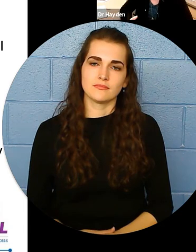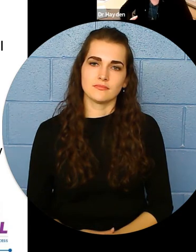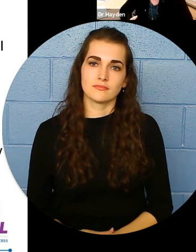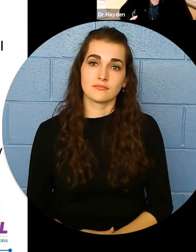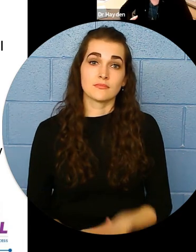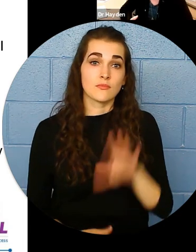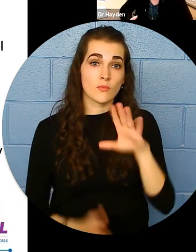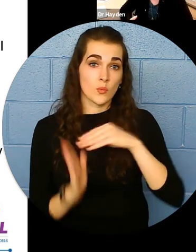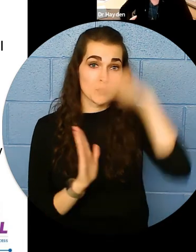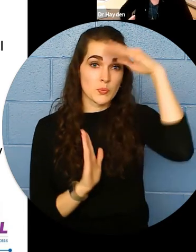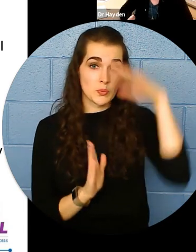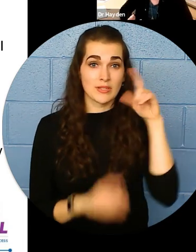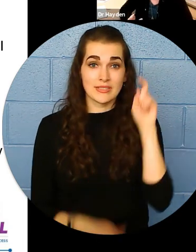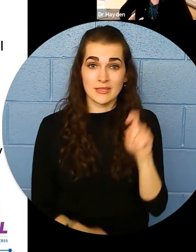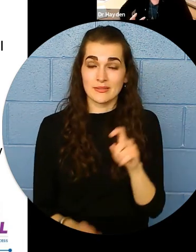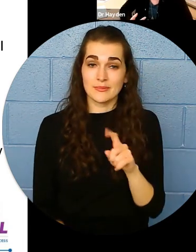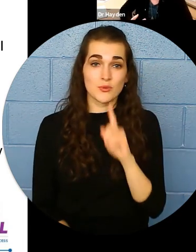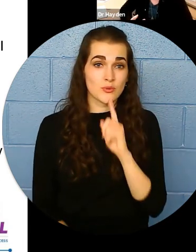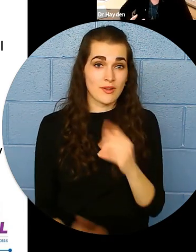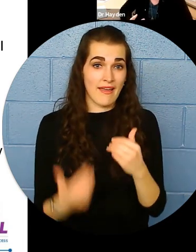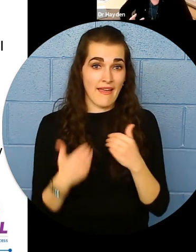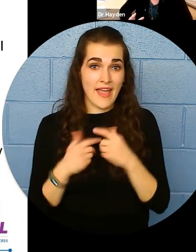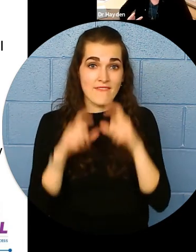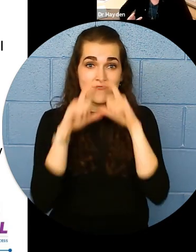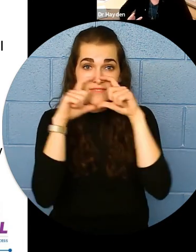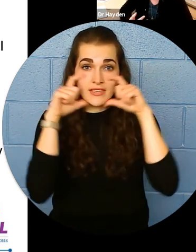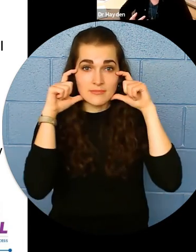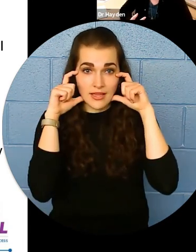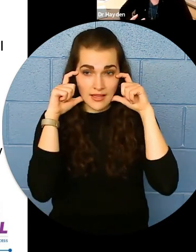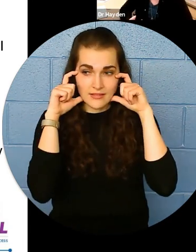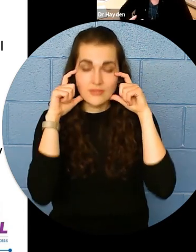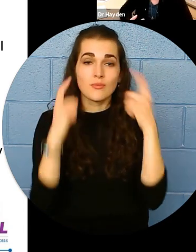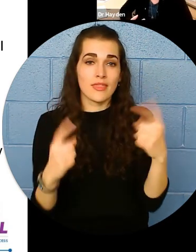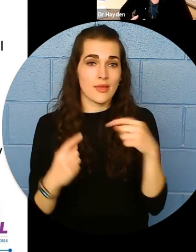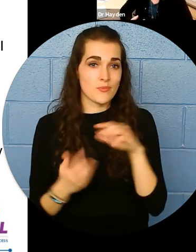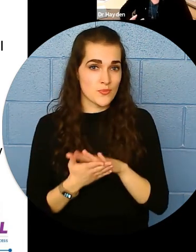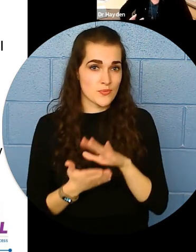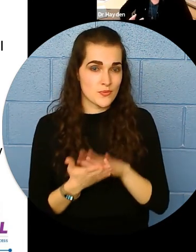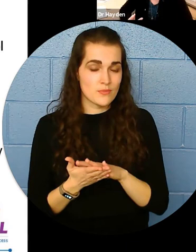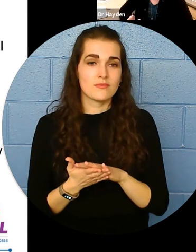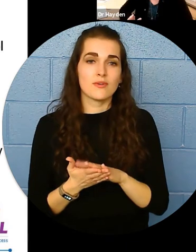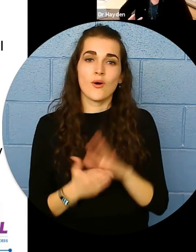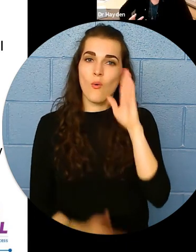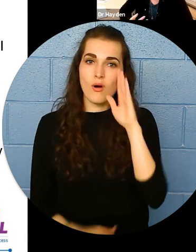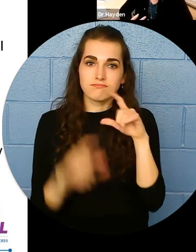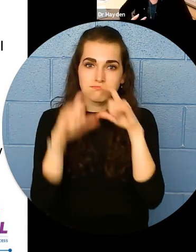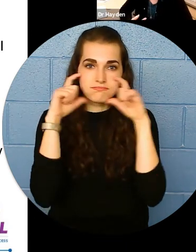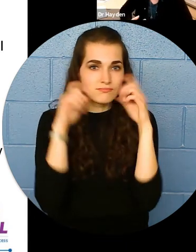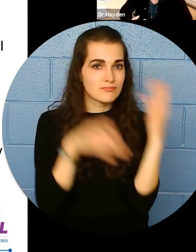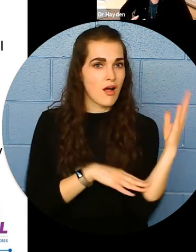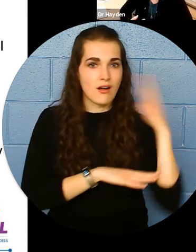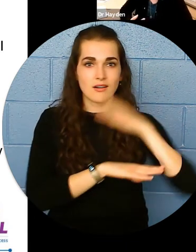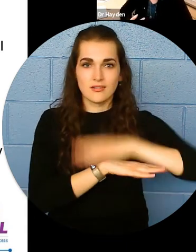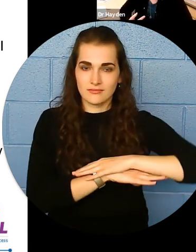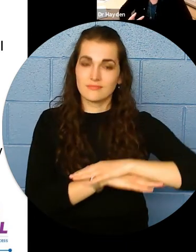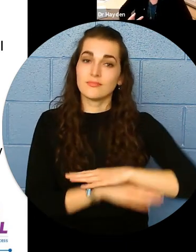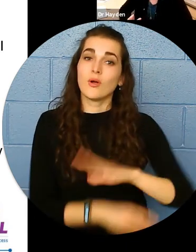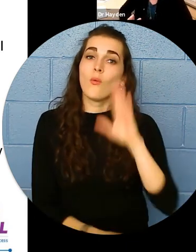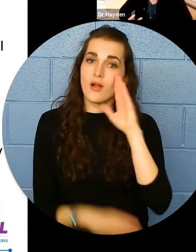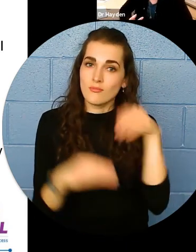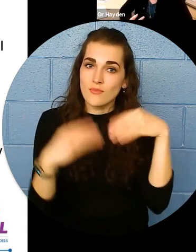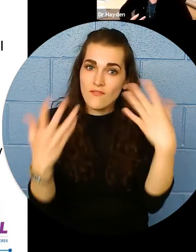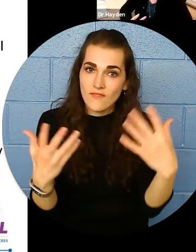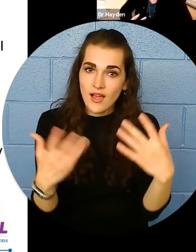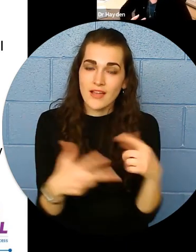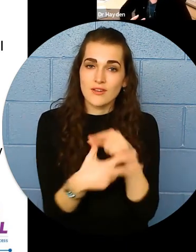Your students need to make sure that they have a face mask when they come to school, and they will wear it throughout the day. We will be